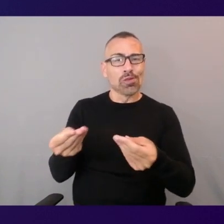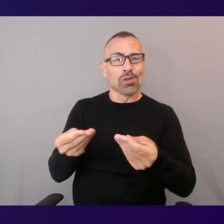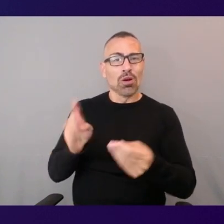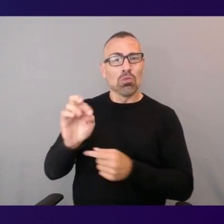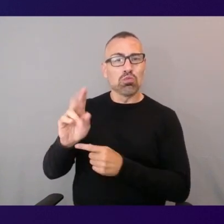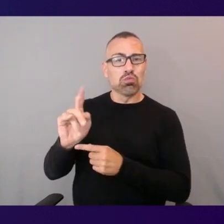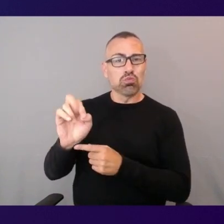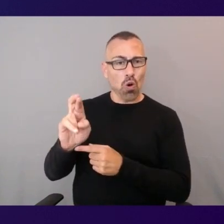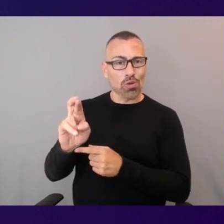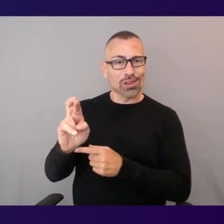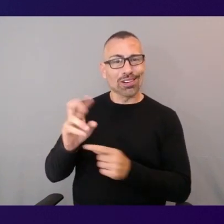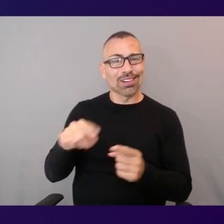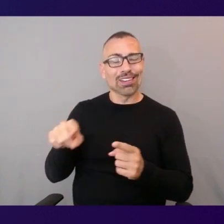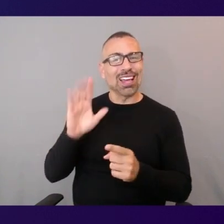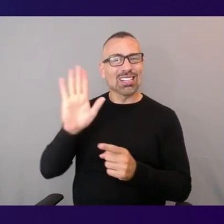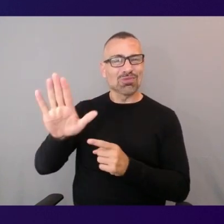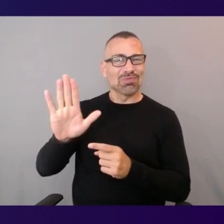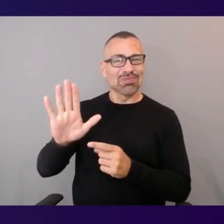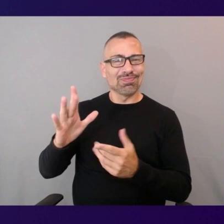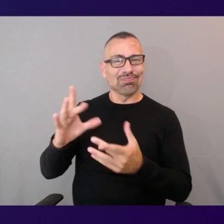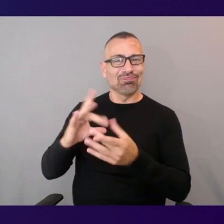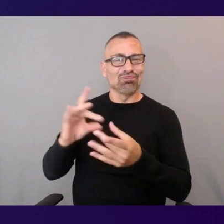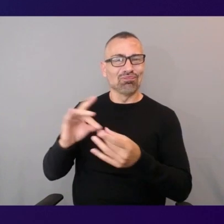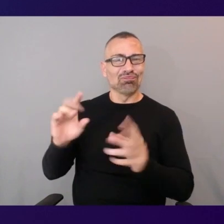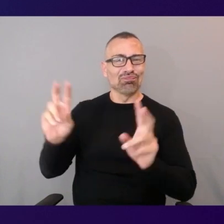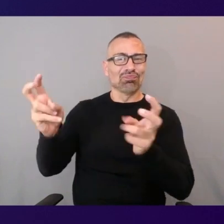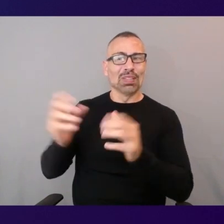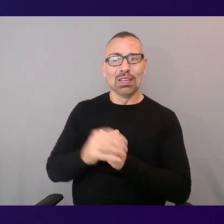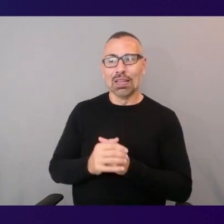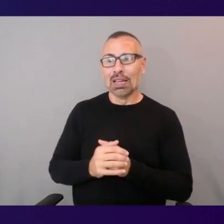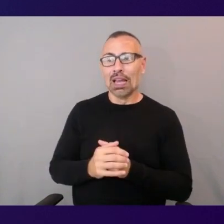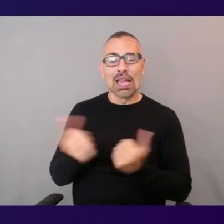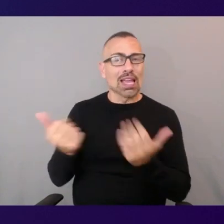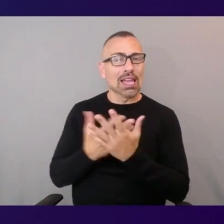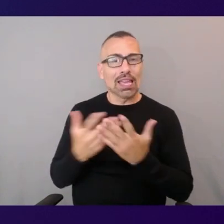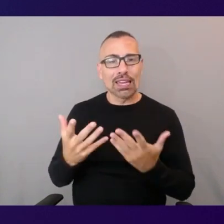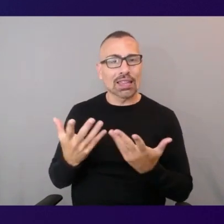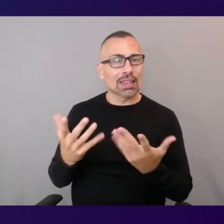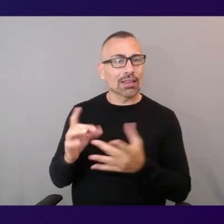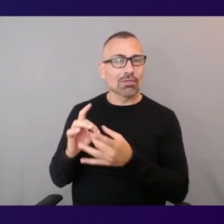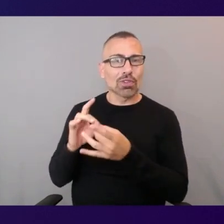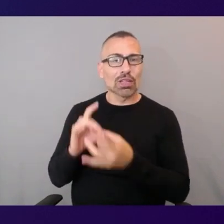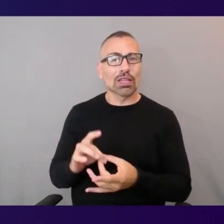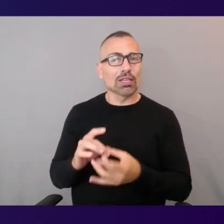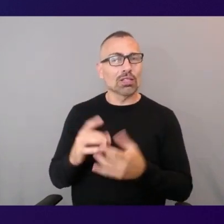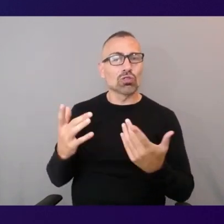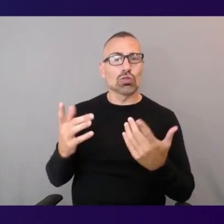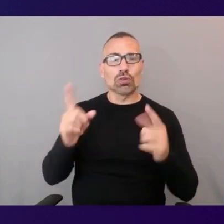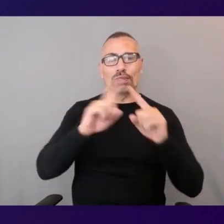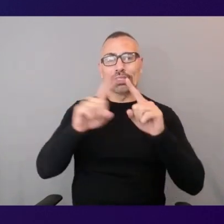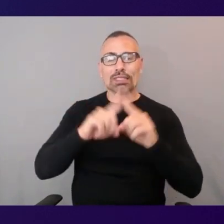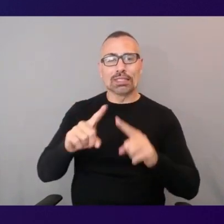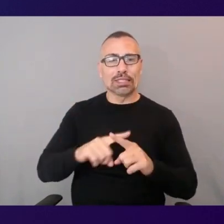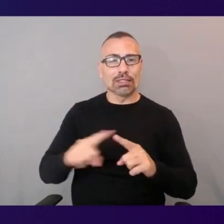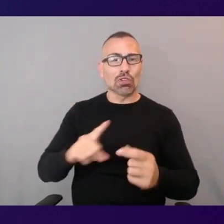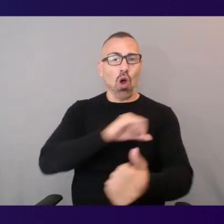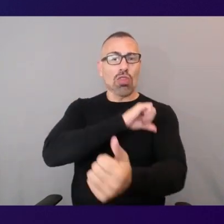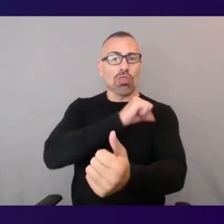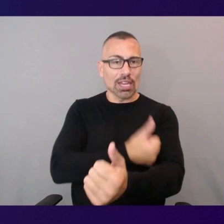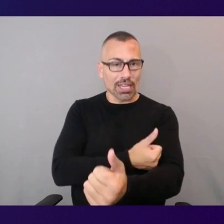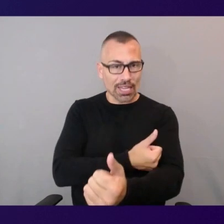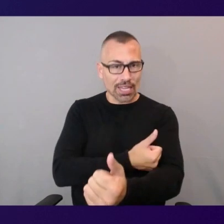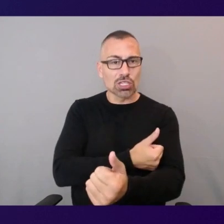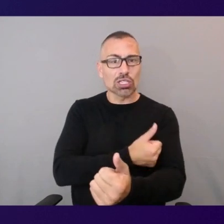I've always heard for LeoStream. Really being able to do anything with so many different authentication protocols, so many different